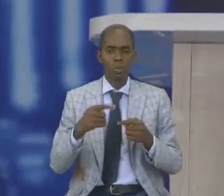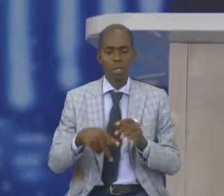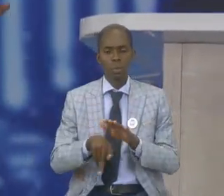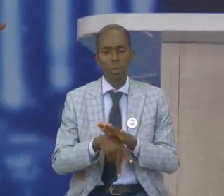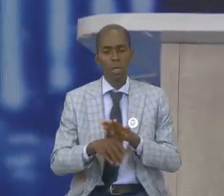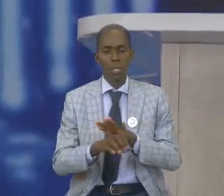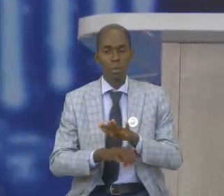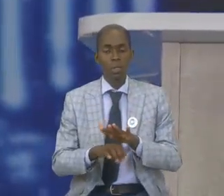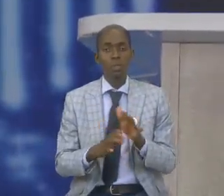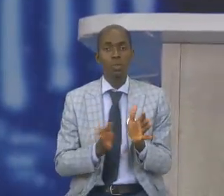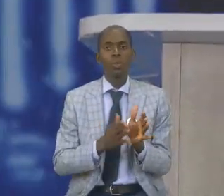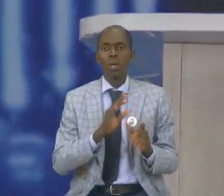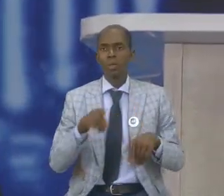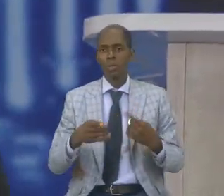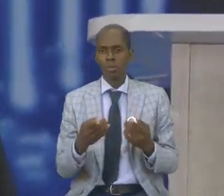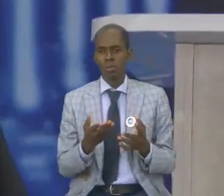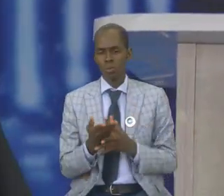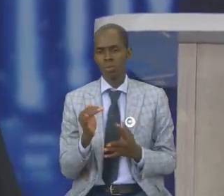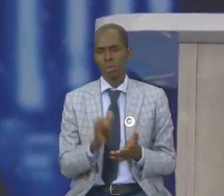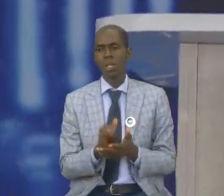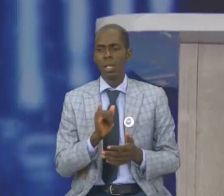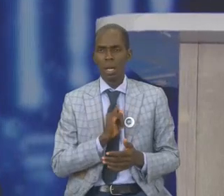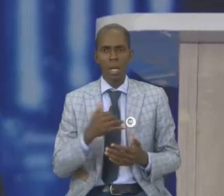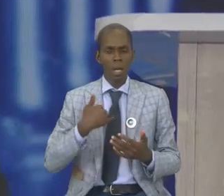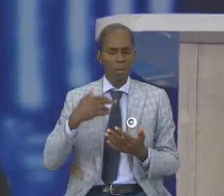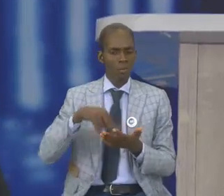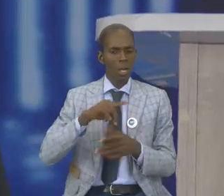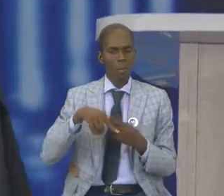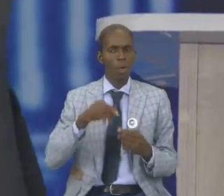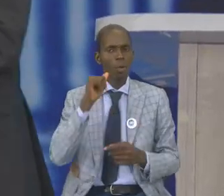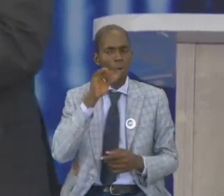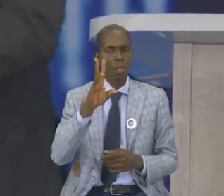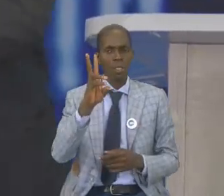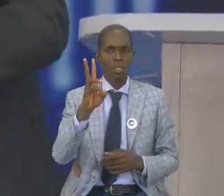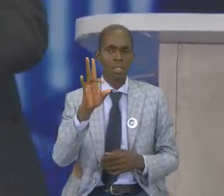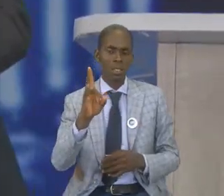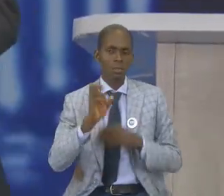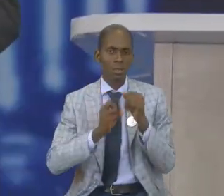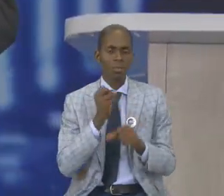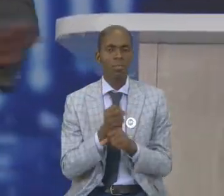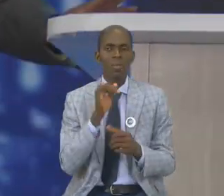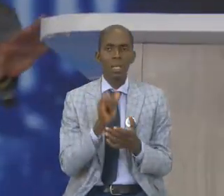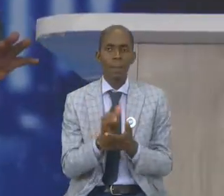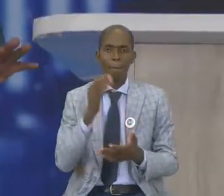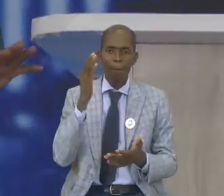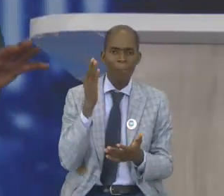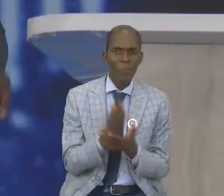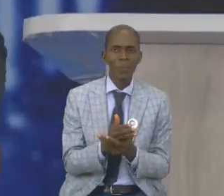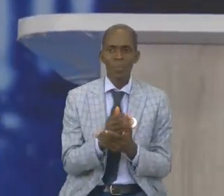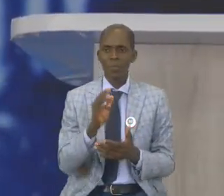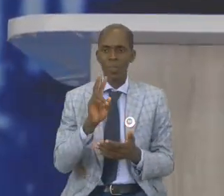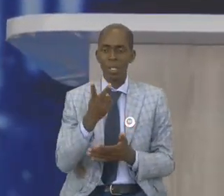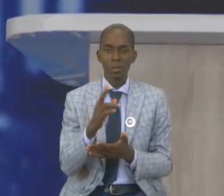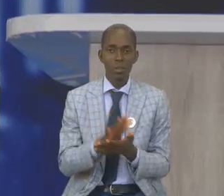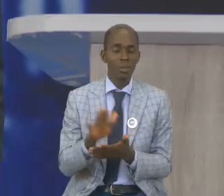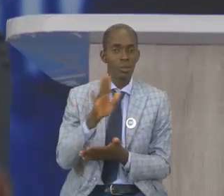go through that. I've read of a 67-year-old woman that stopped secondary education